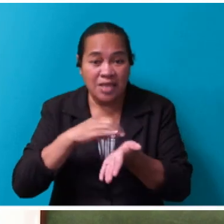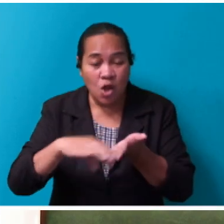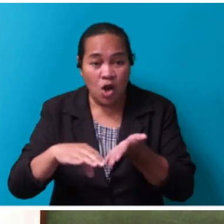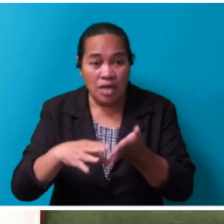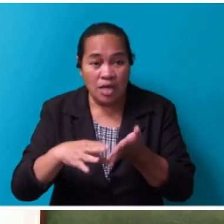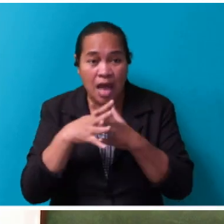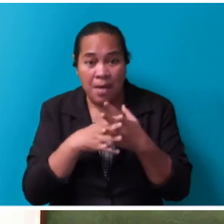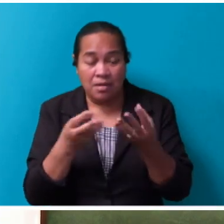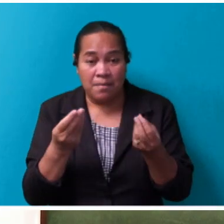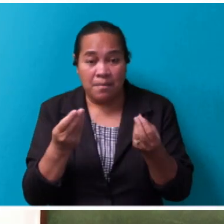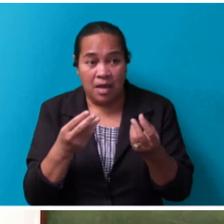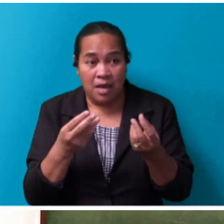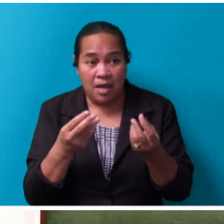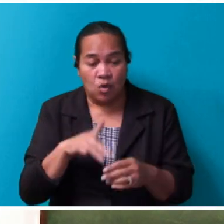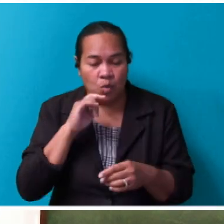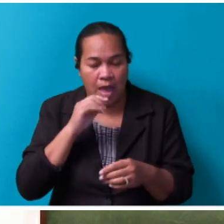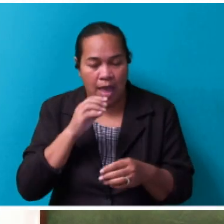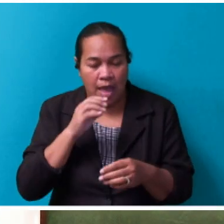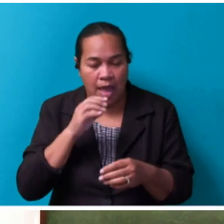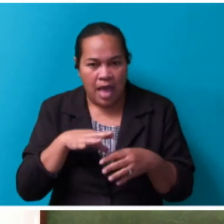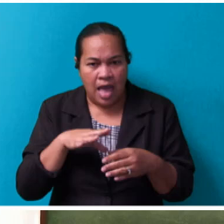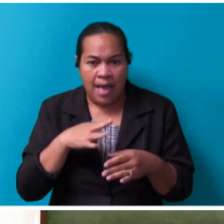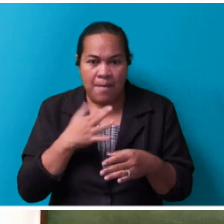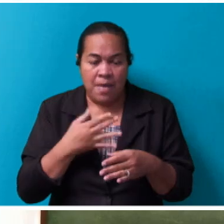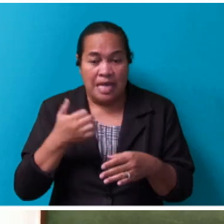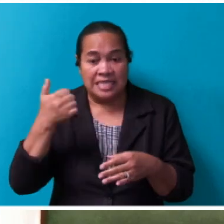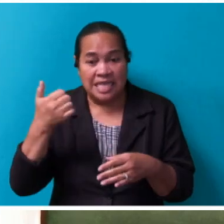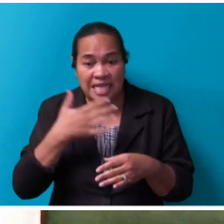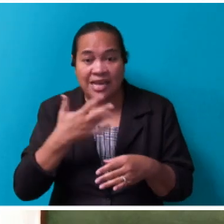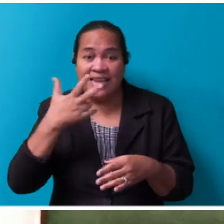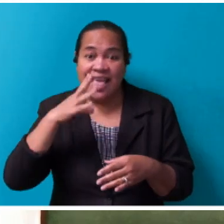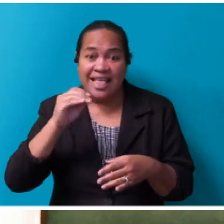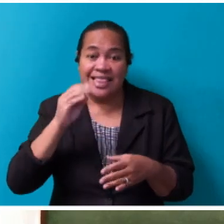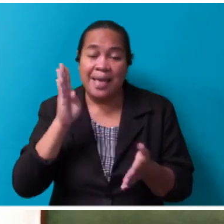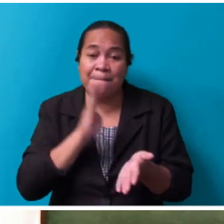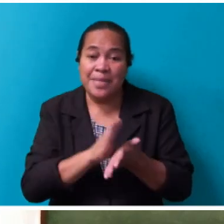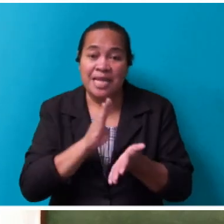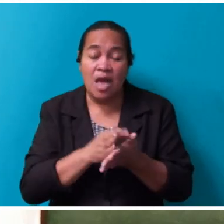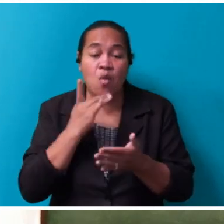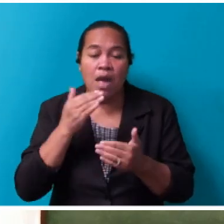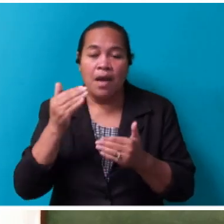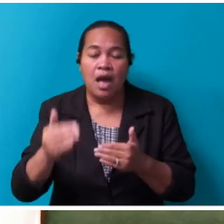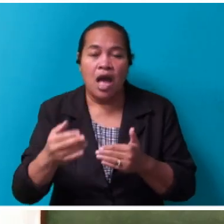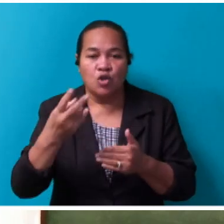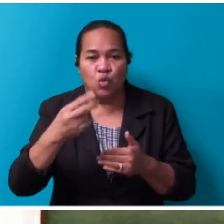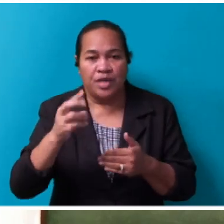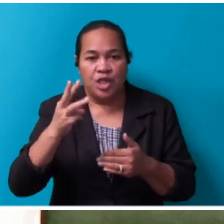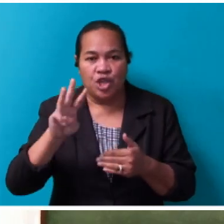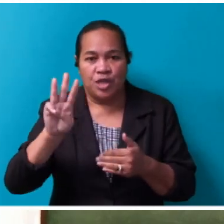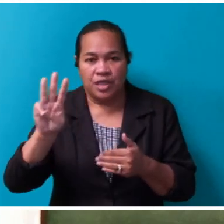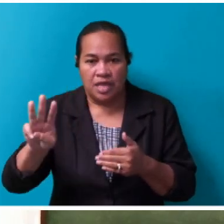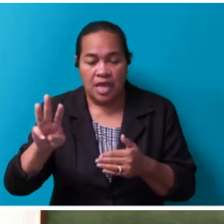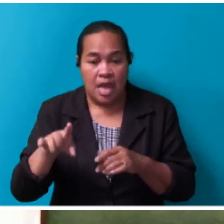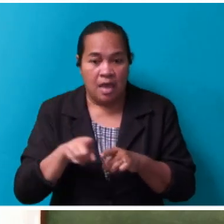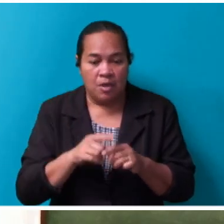is projected to reach 680 billion by 2033, which means that it will